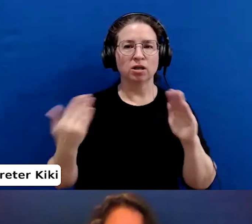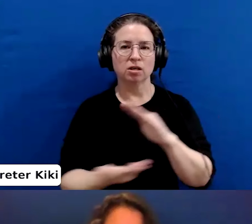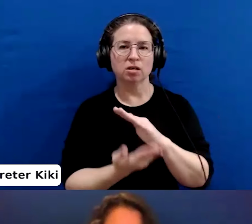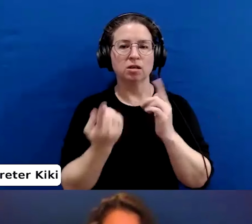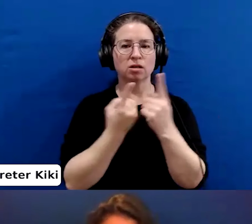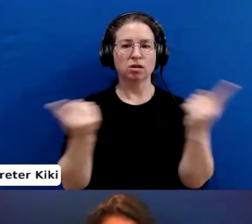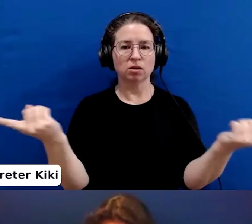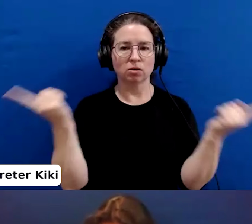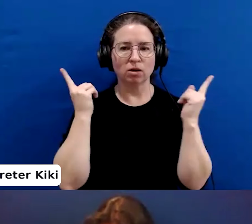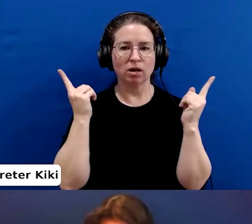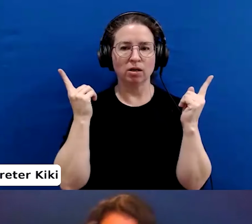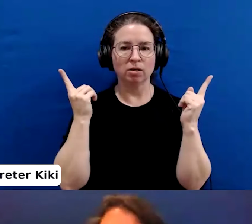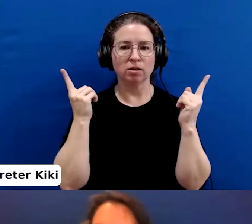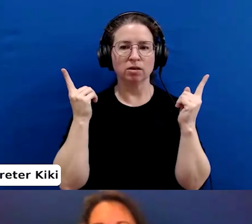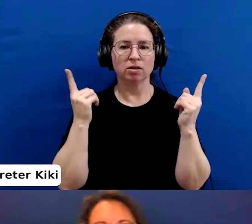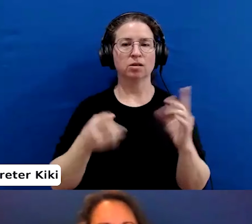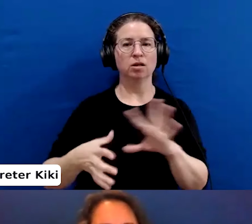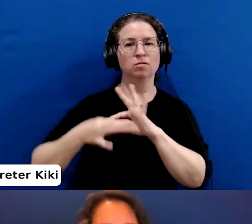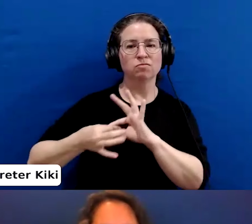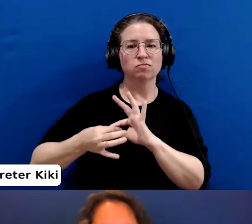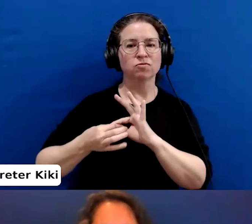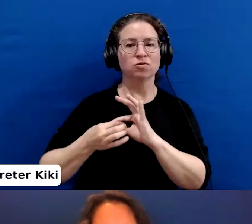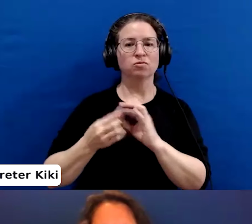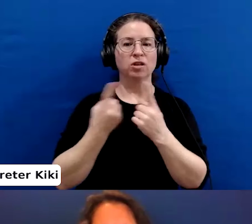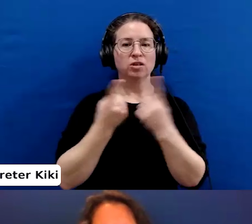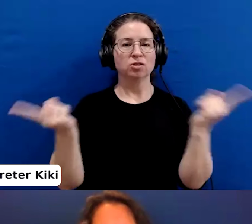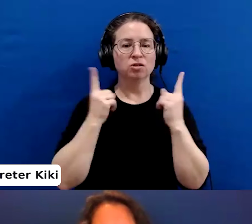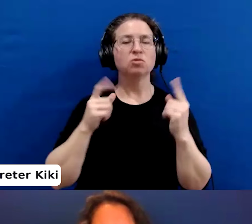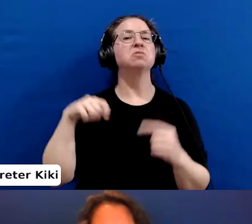a bachelor's, totally fine.